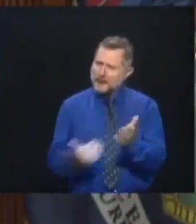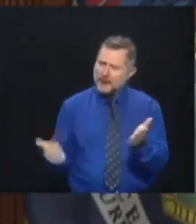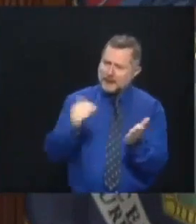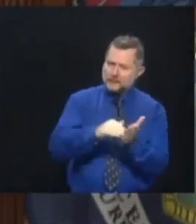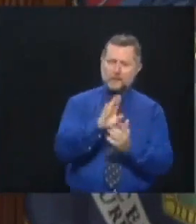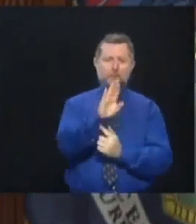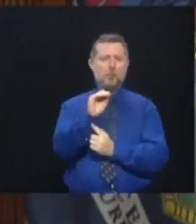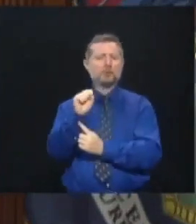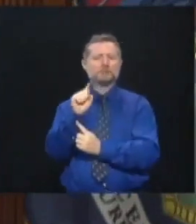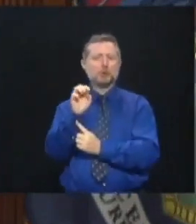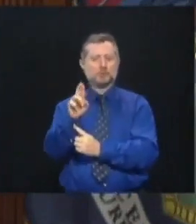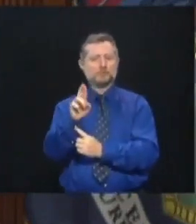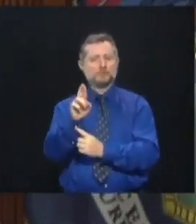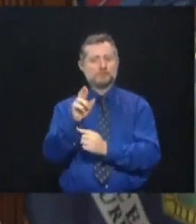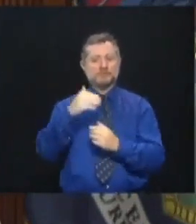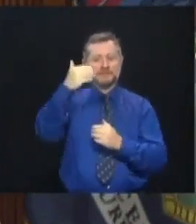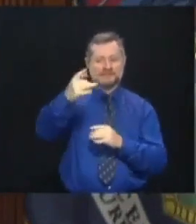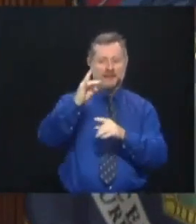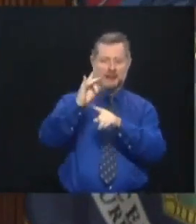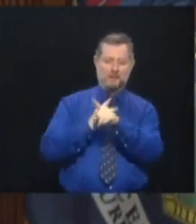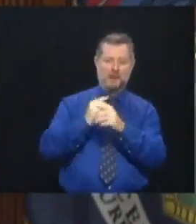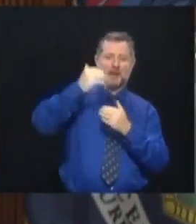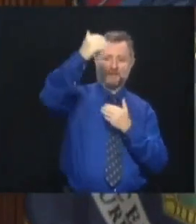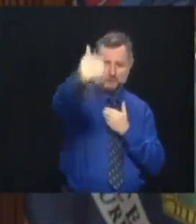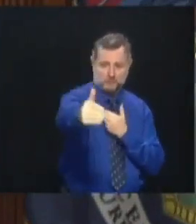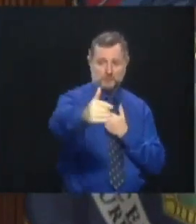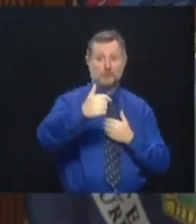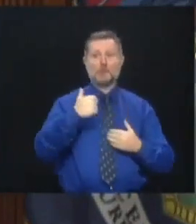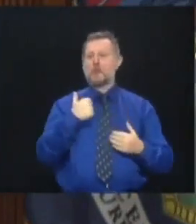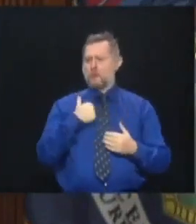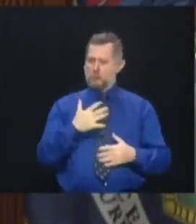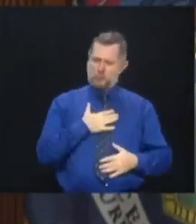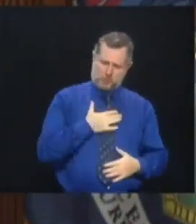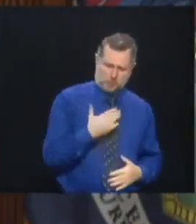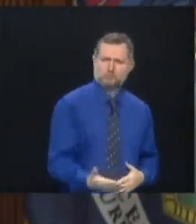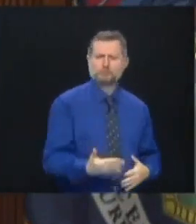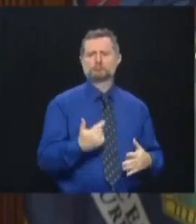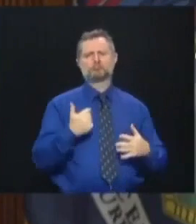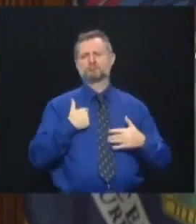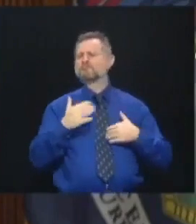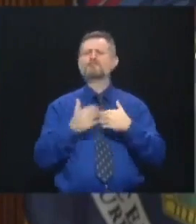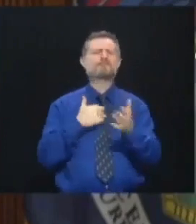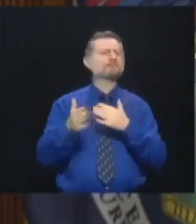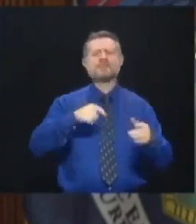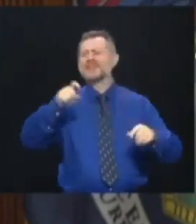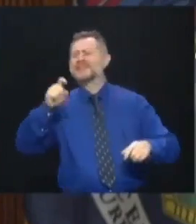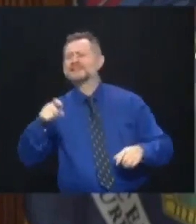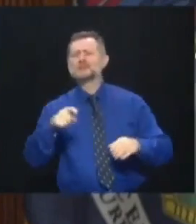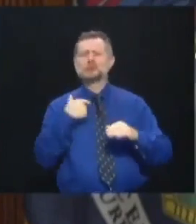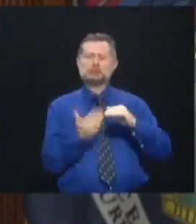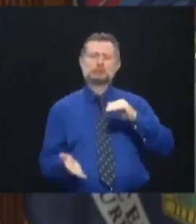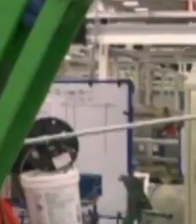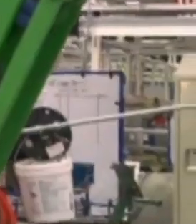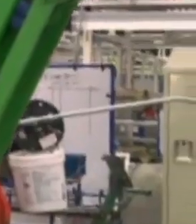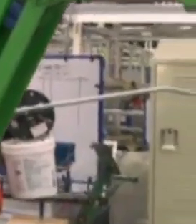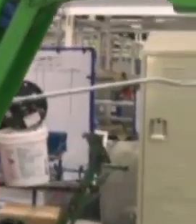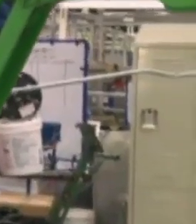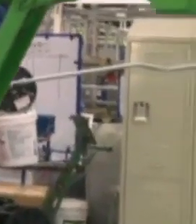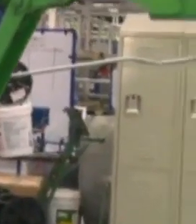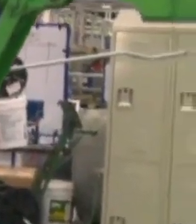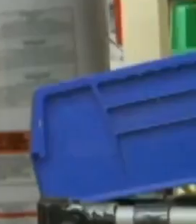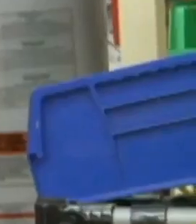whatever is necessary, including reopening mass vac sites so a booster is available to all New Yorkers who meet that timetable.